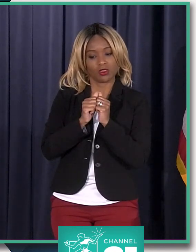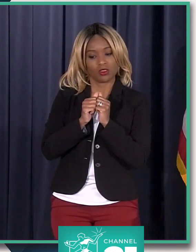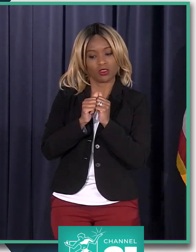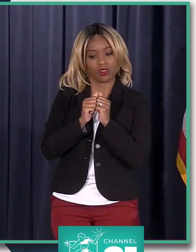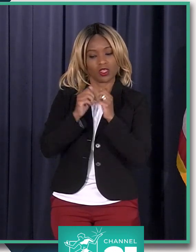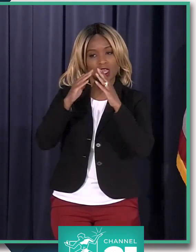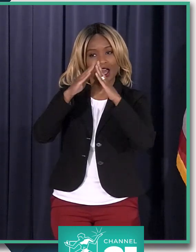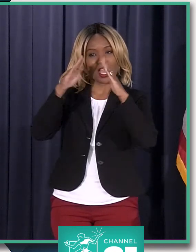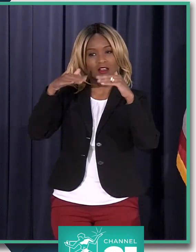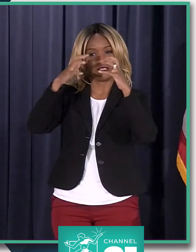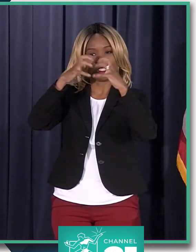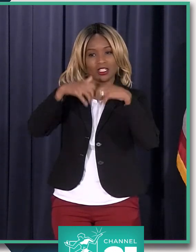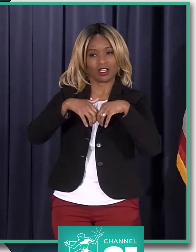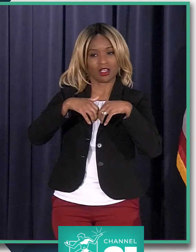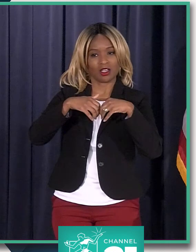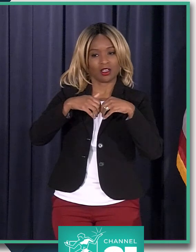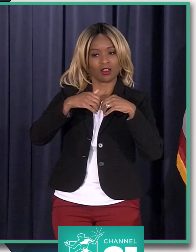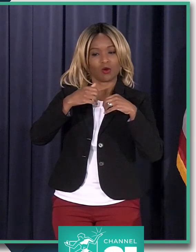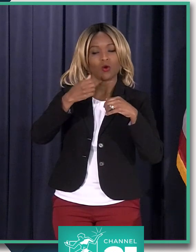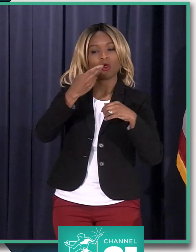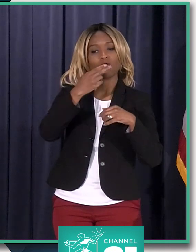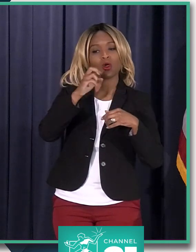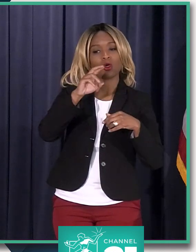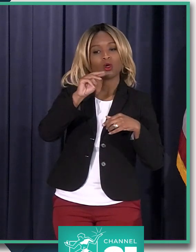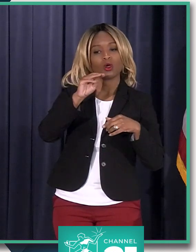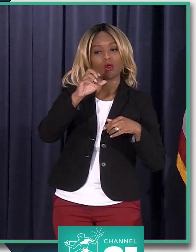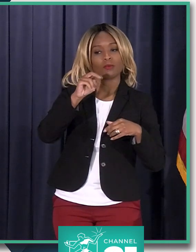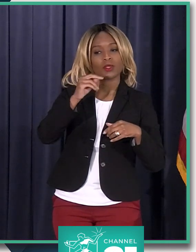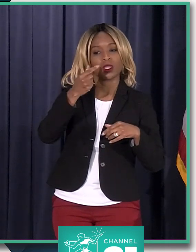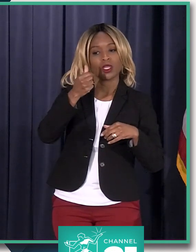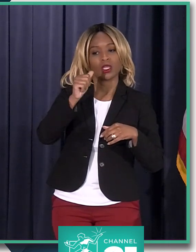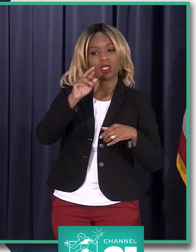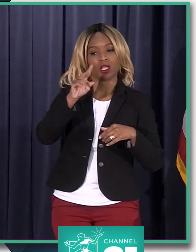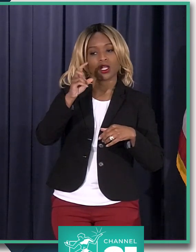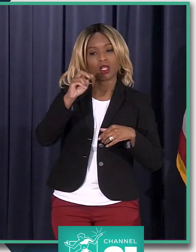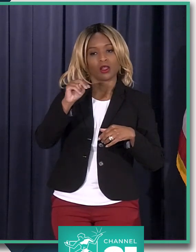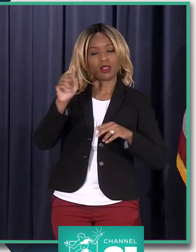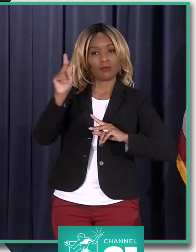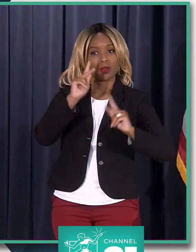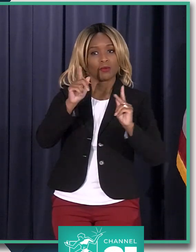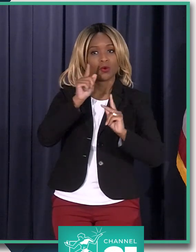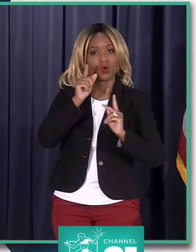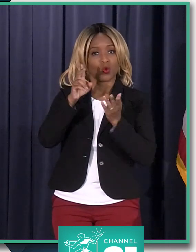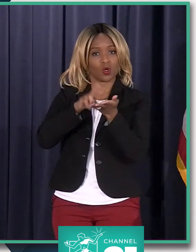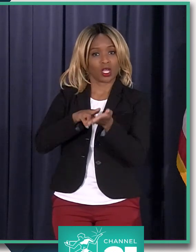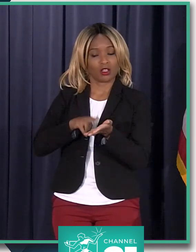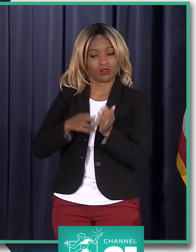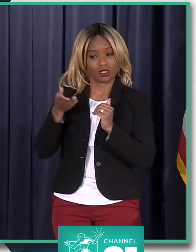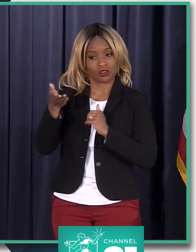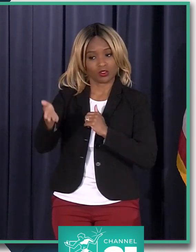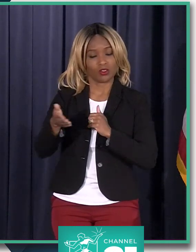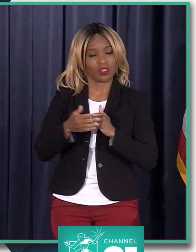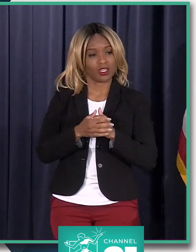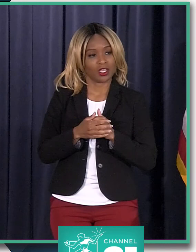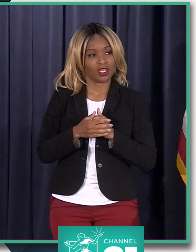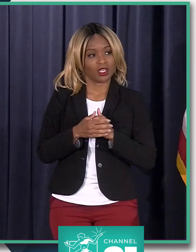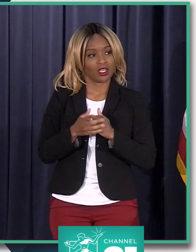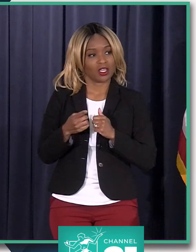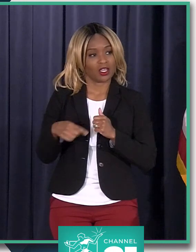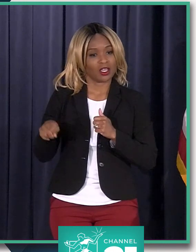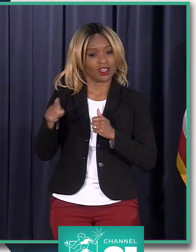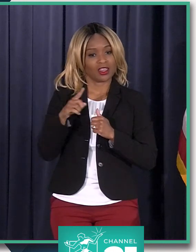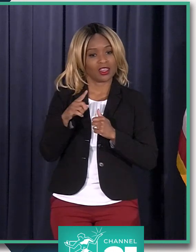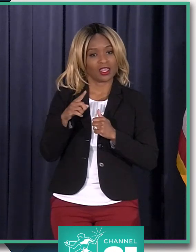down and rebuild of the Herman Gardens, those individuals that were the contractors over there, Mayor, they